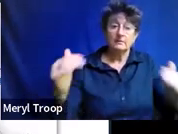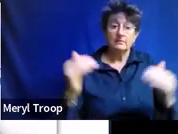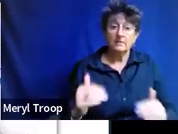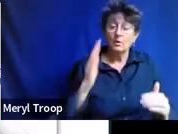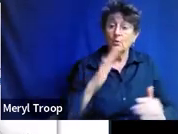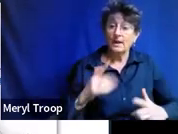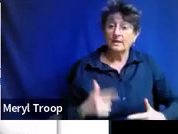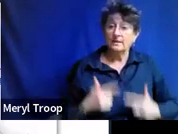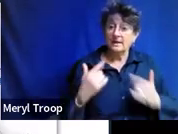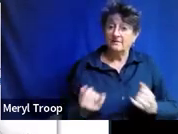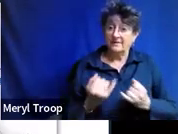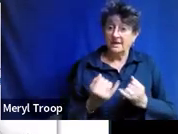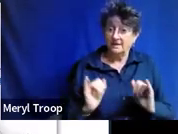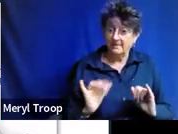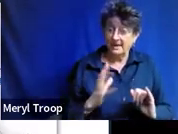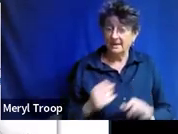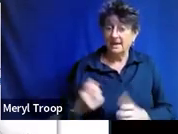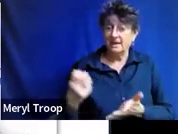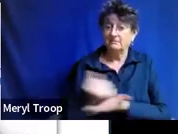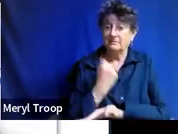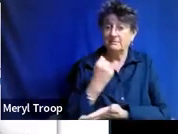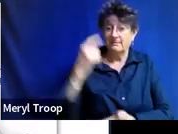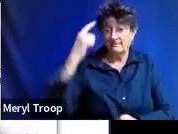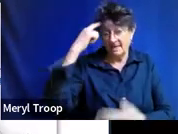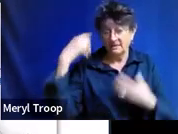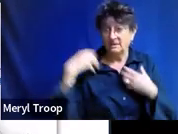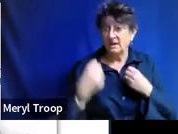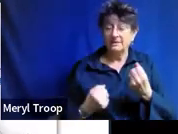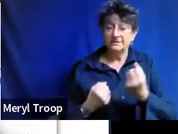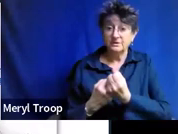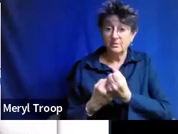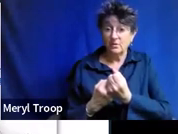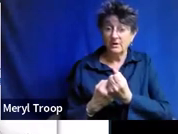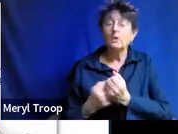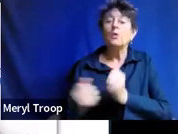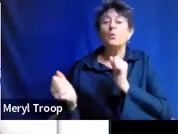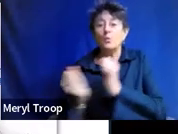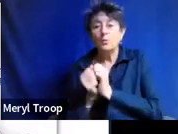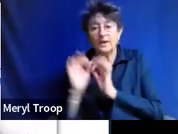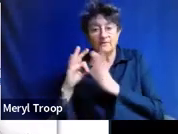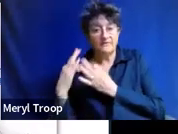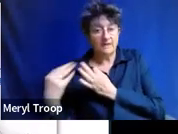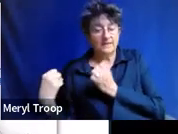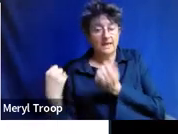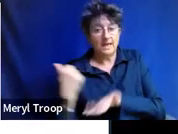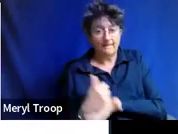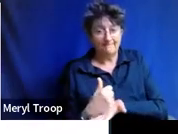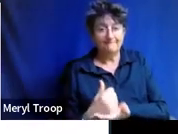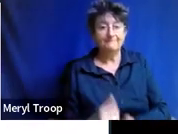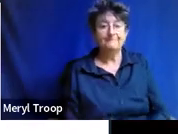access mental health supports with support from his parents.